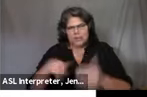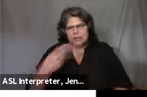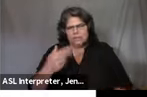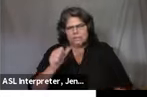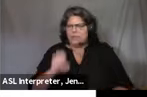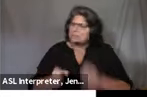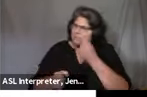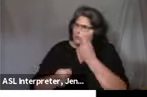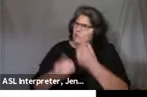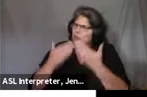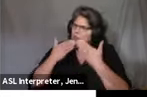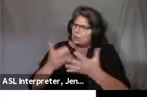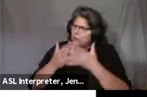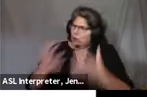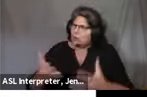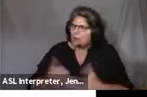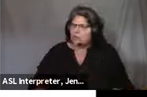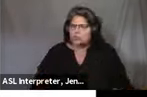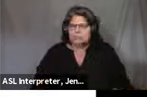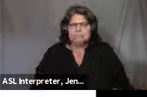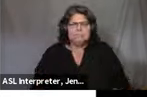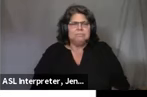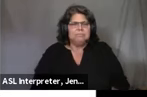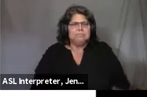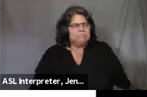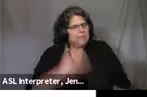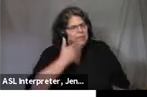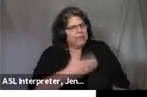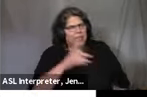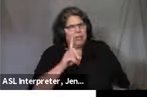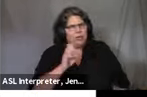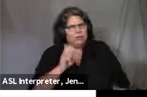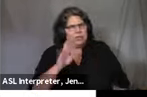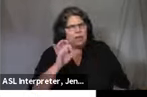Understood. Thank you very much. Thank you, Derek.